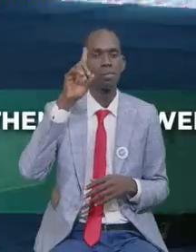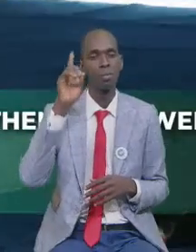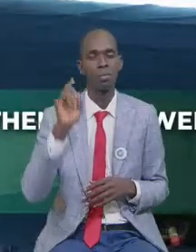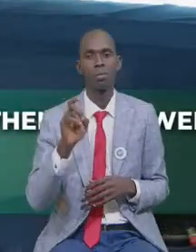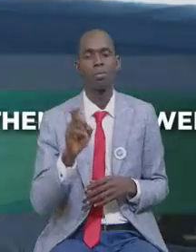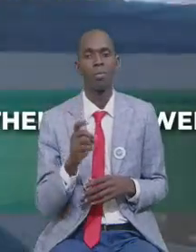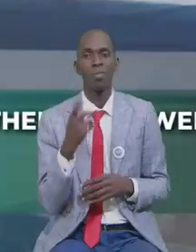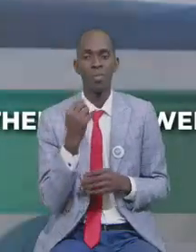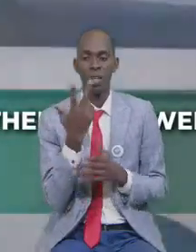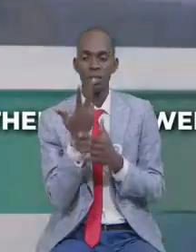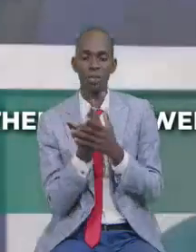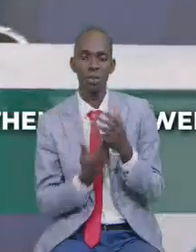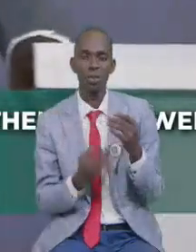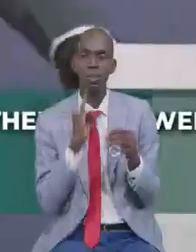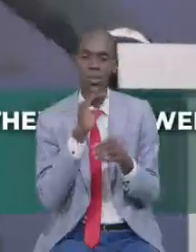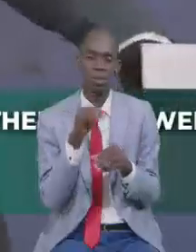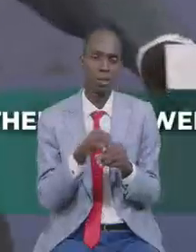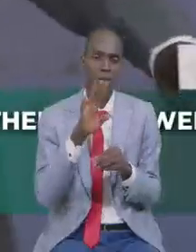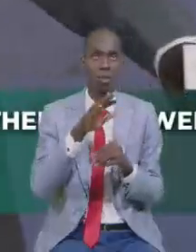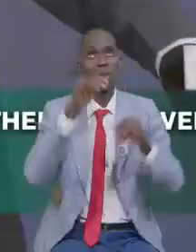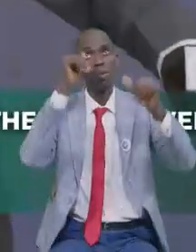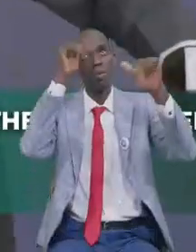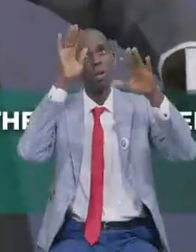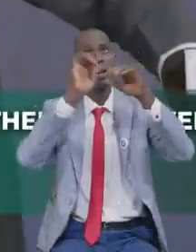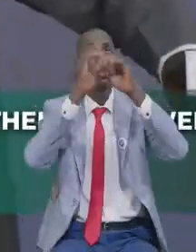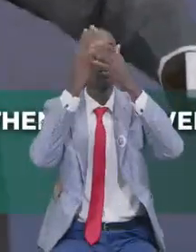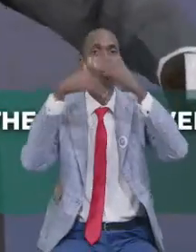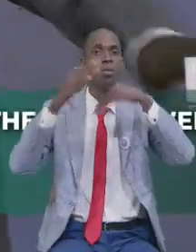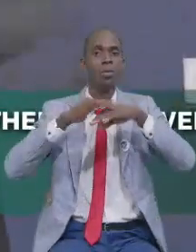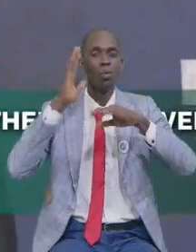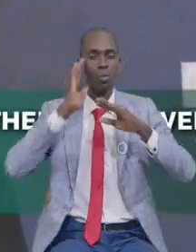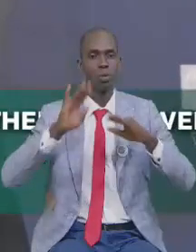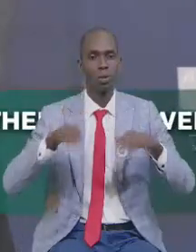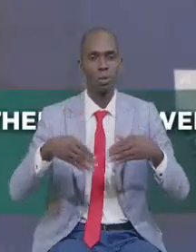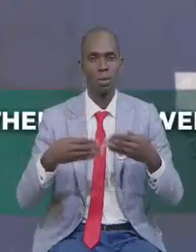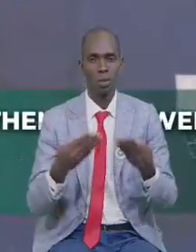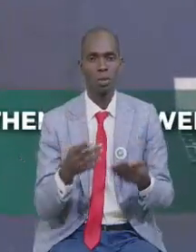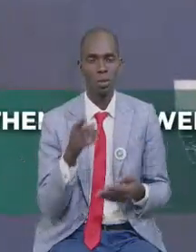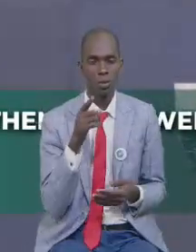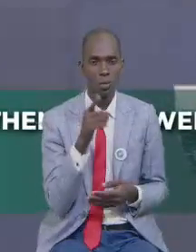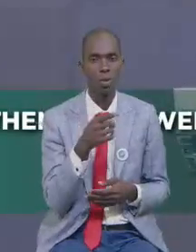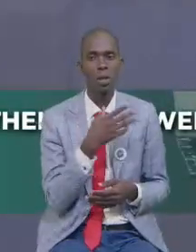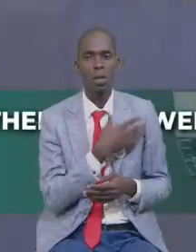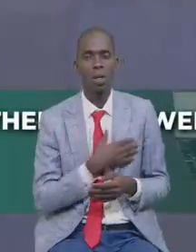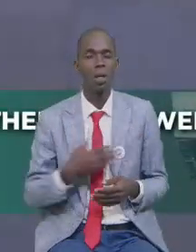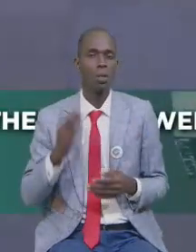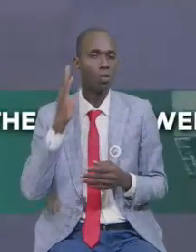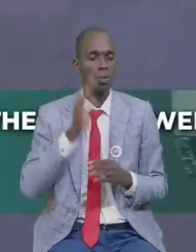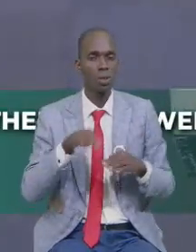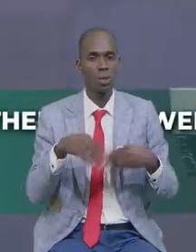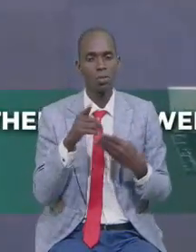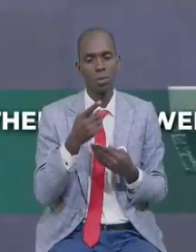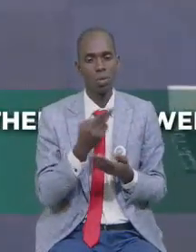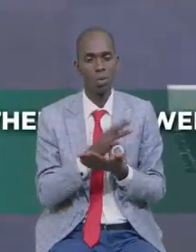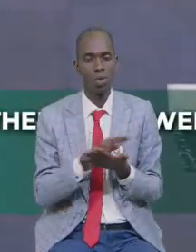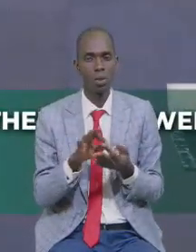is involved. The Father in heaven will give. Then he will give the Holy Spirit.